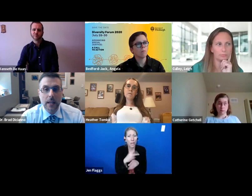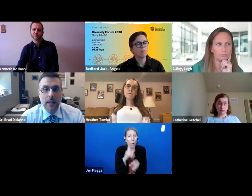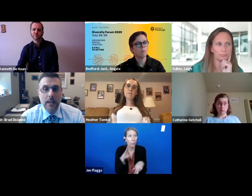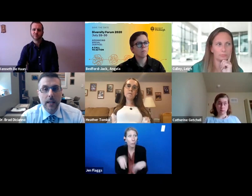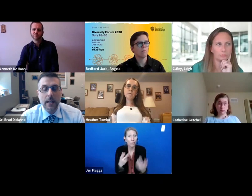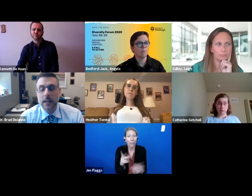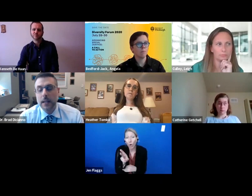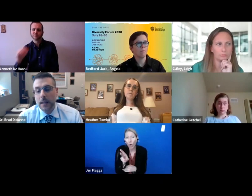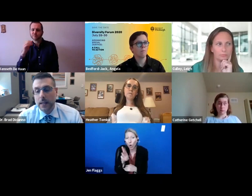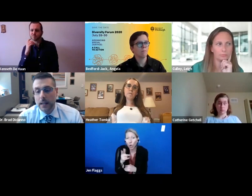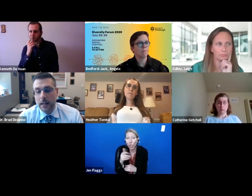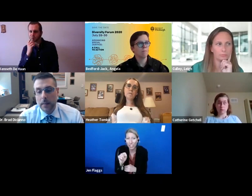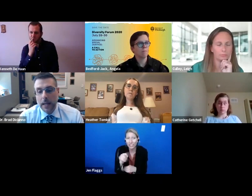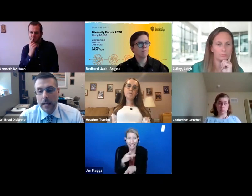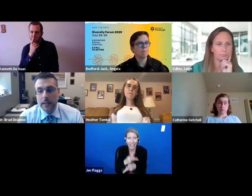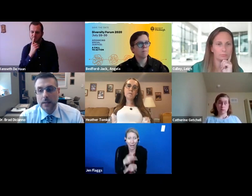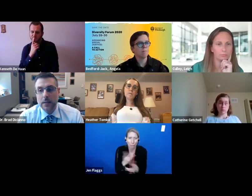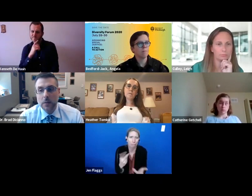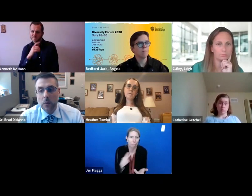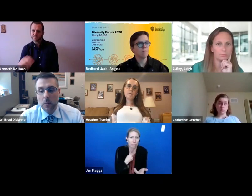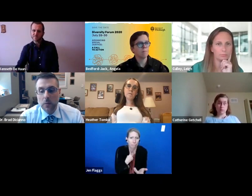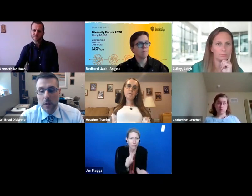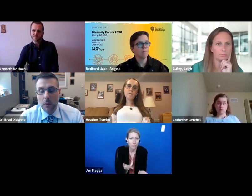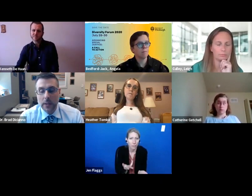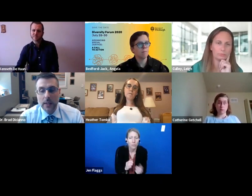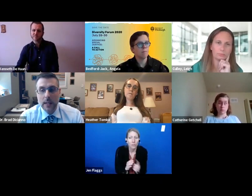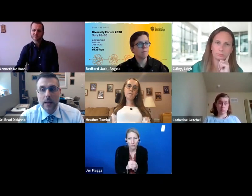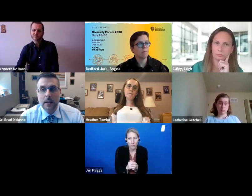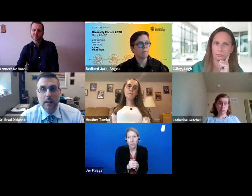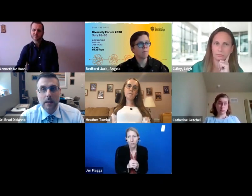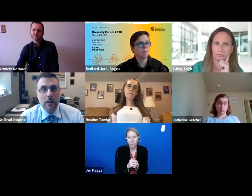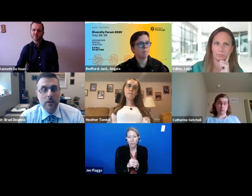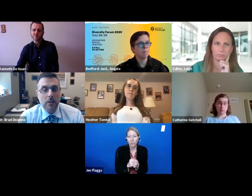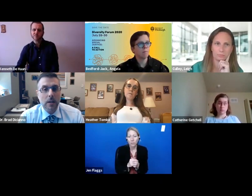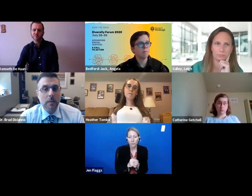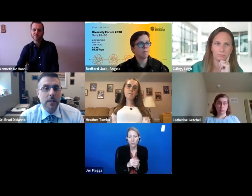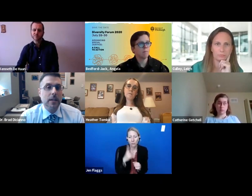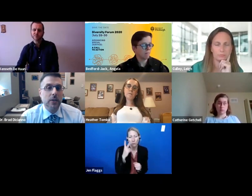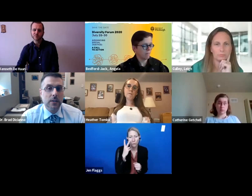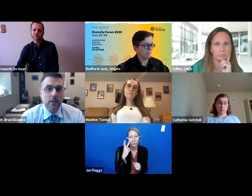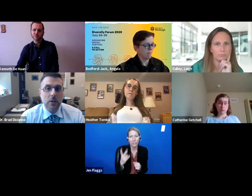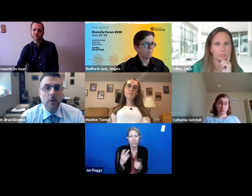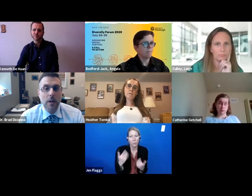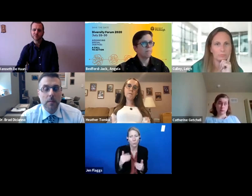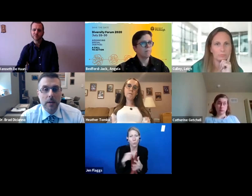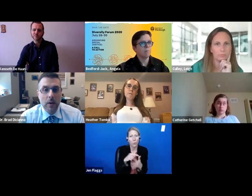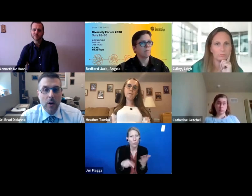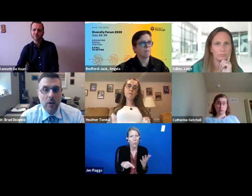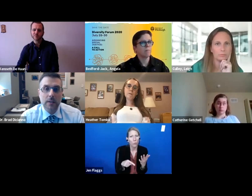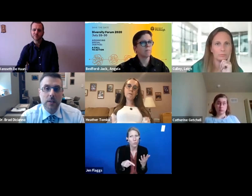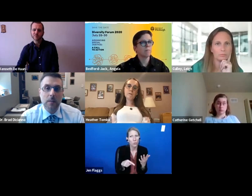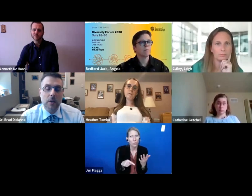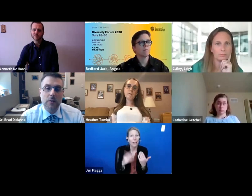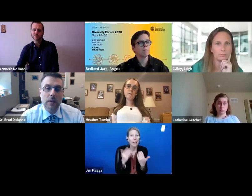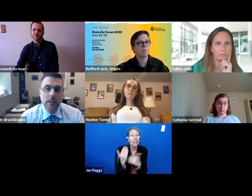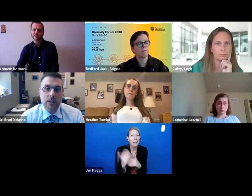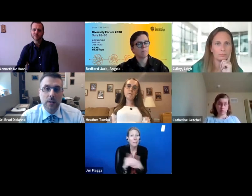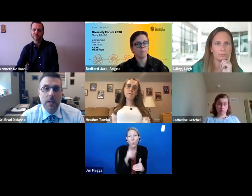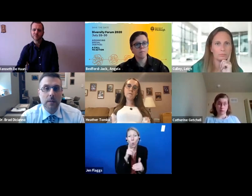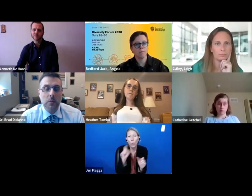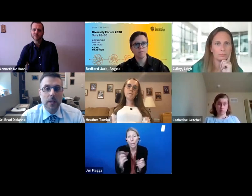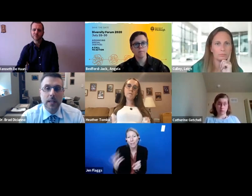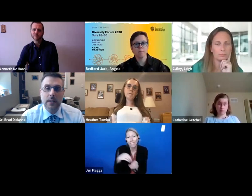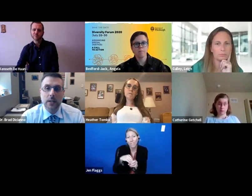somebody in need. And, you know, we see that there's limitations as to who can be involved in some of those